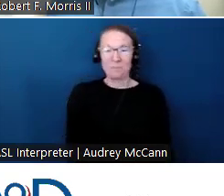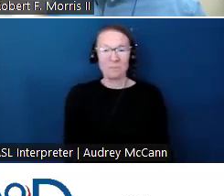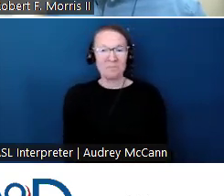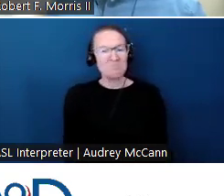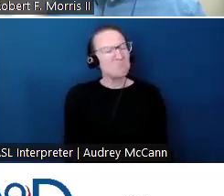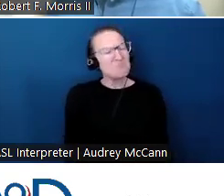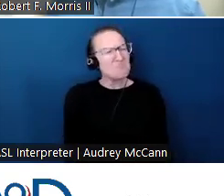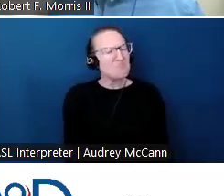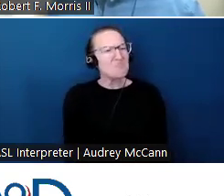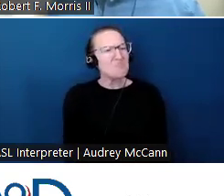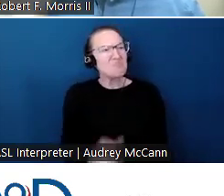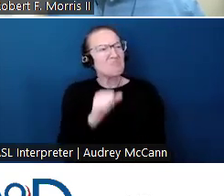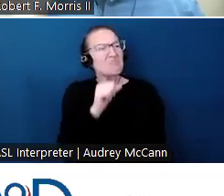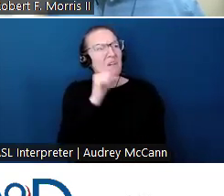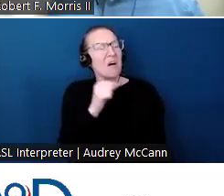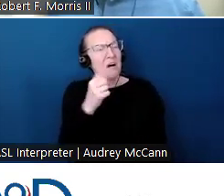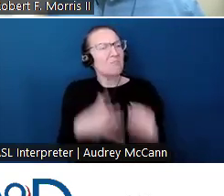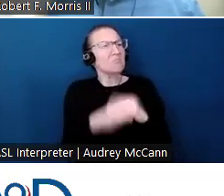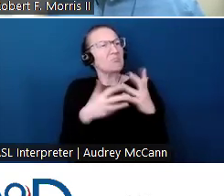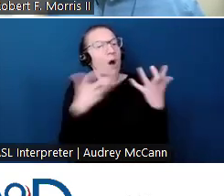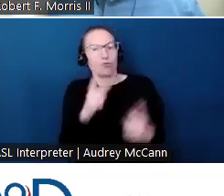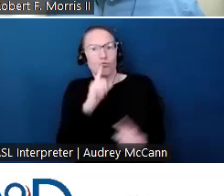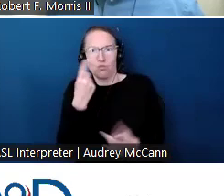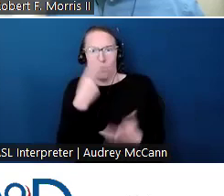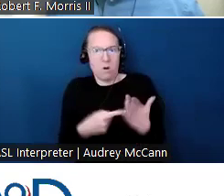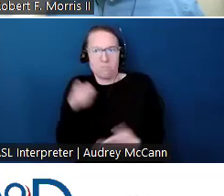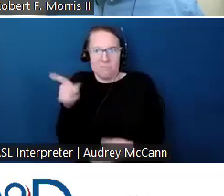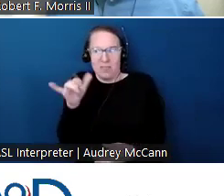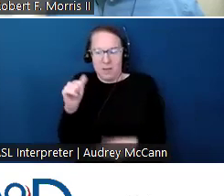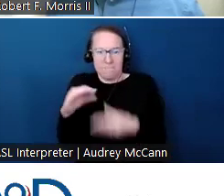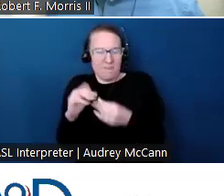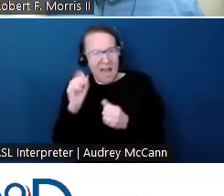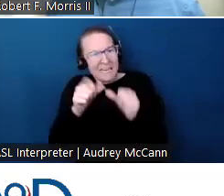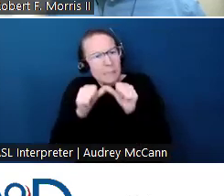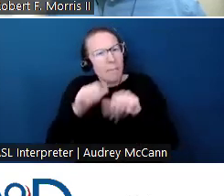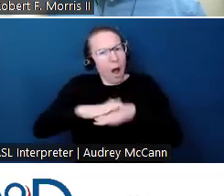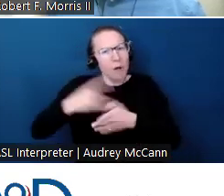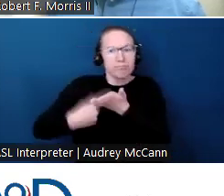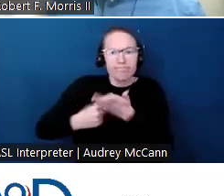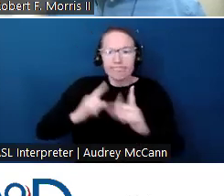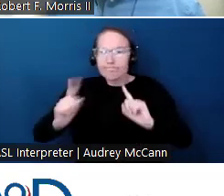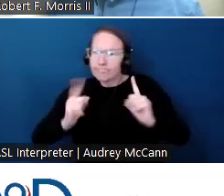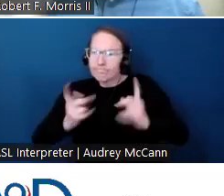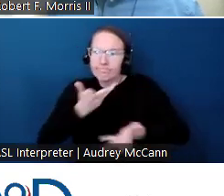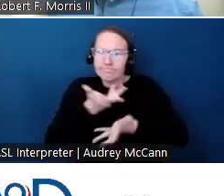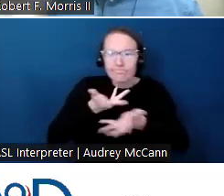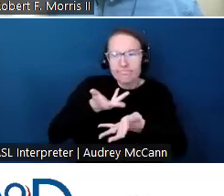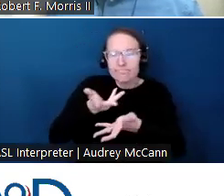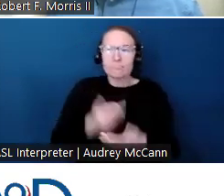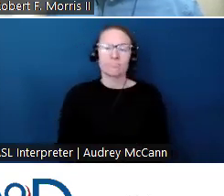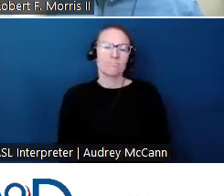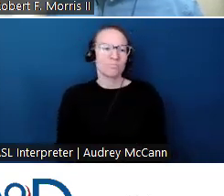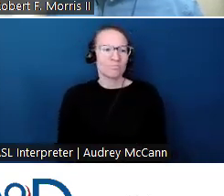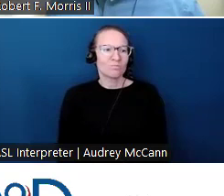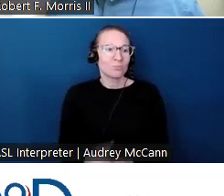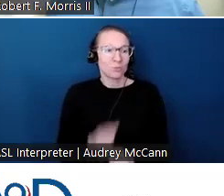Not much, just echoing what Leah said. I mean, yeah, just keeping the conversation going, and making sure that people that